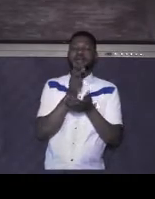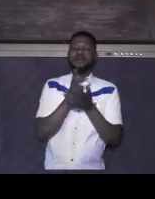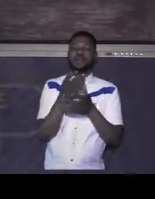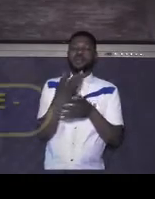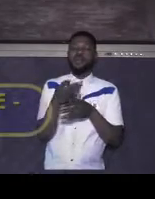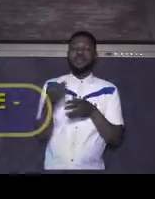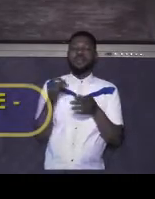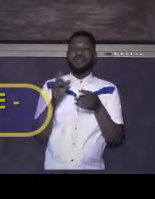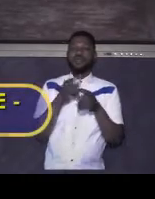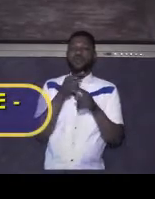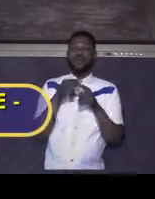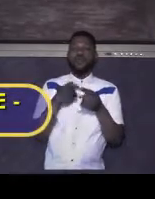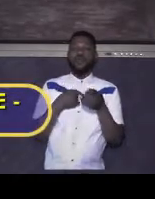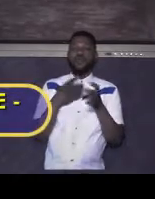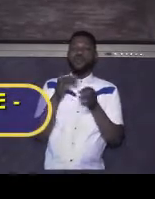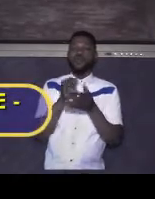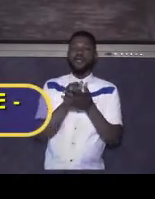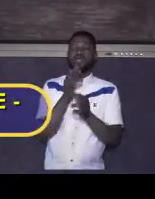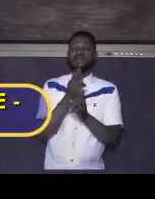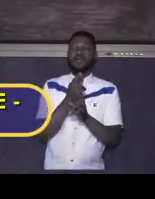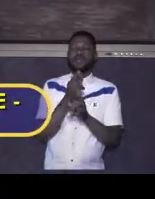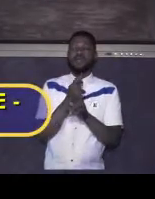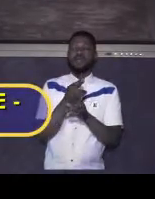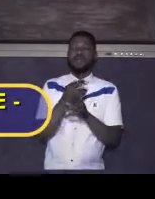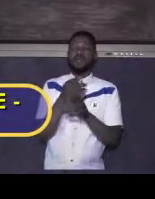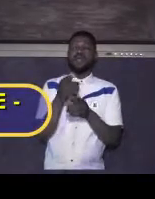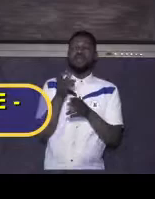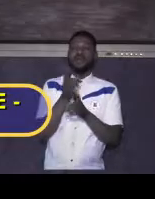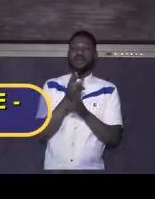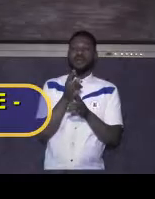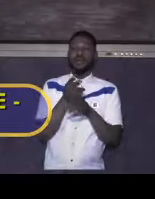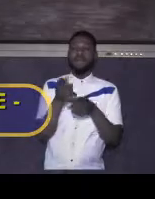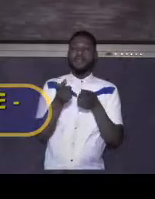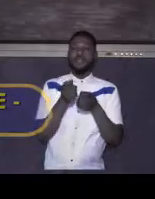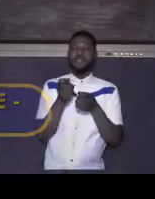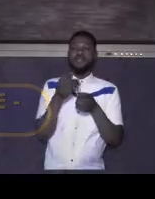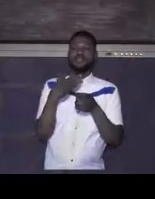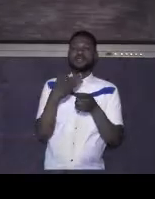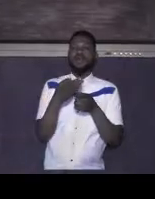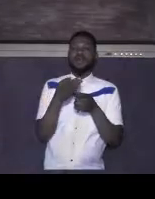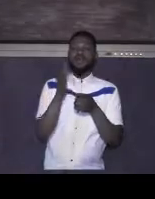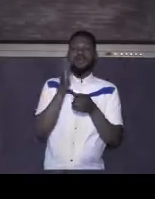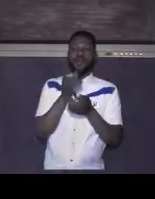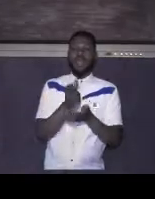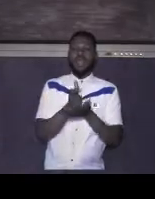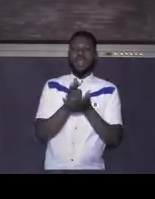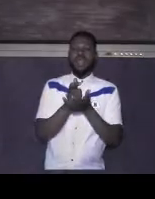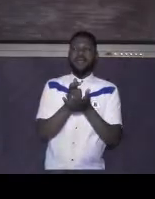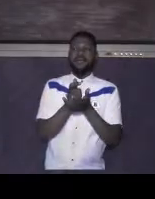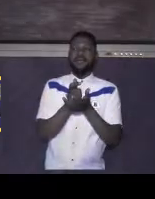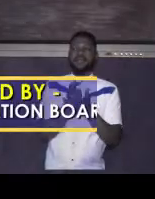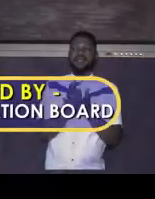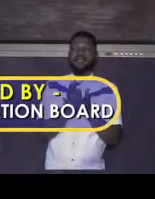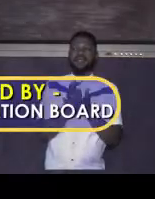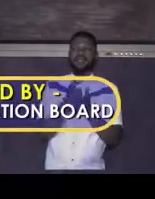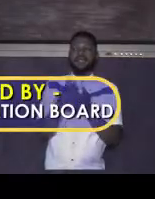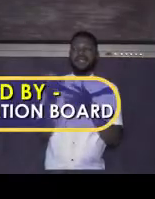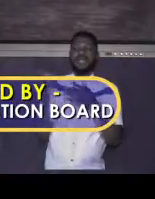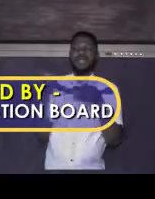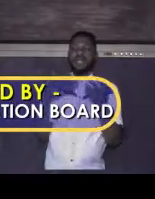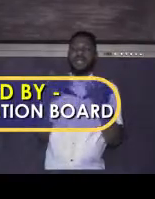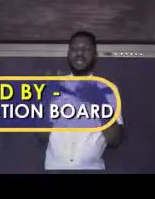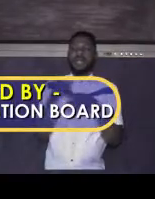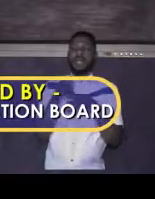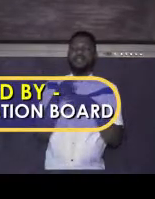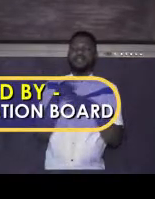our airport facilities. So when we do that regularly, regular maintenance of the airports will really help